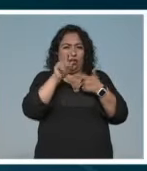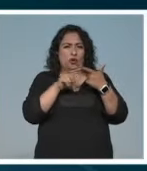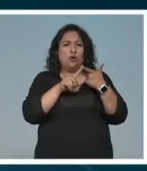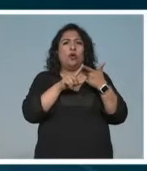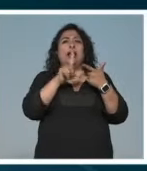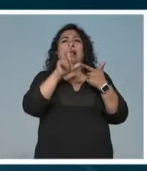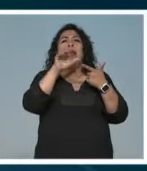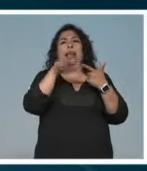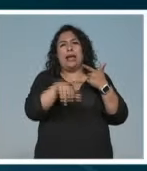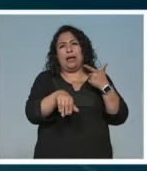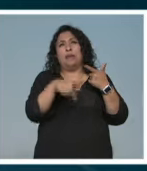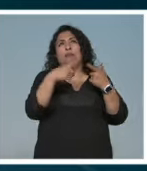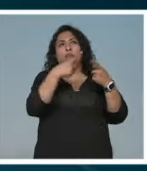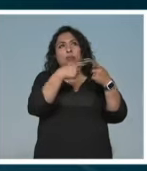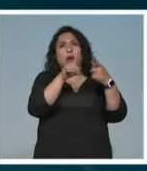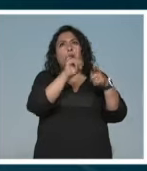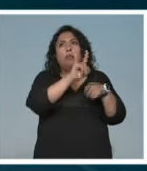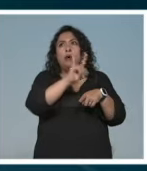Wilfrido Lam, entre otros.